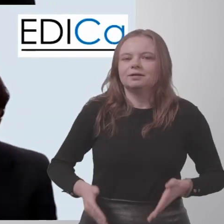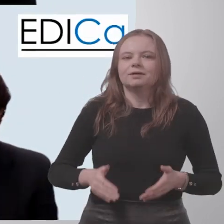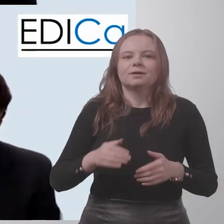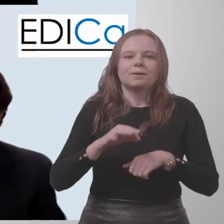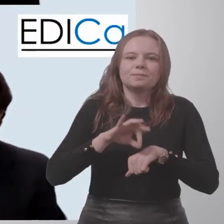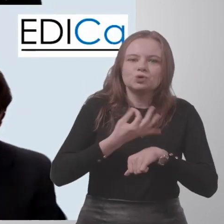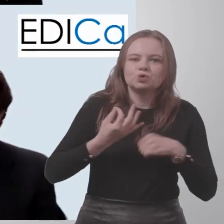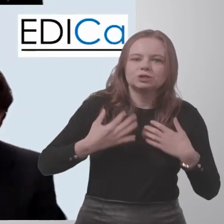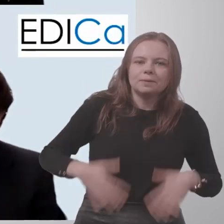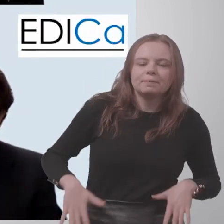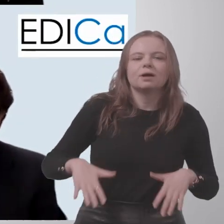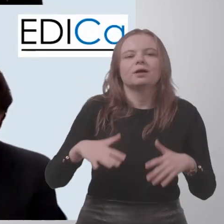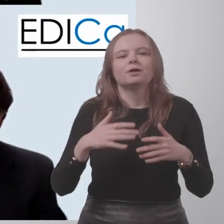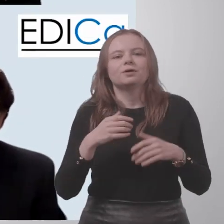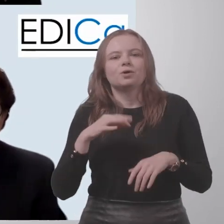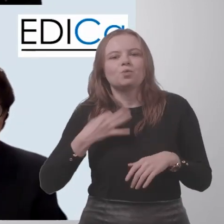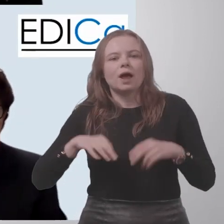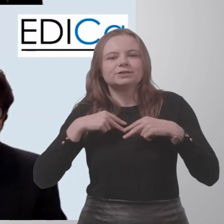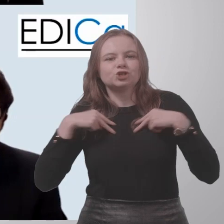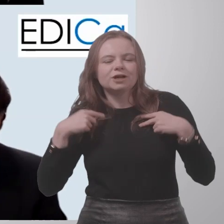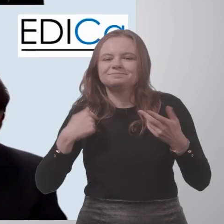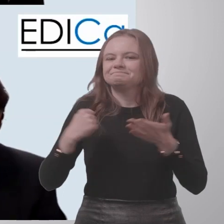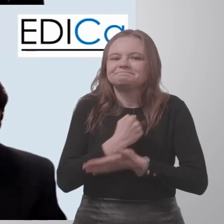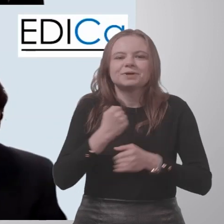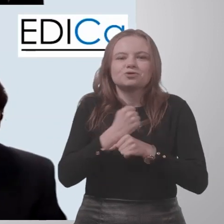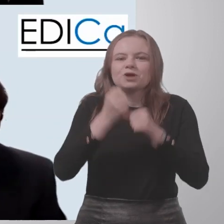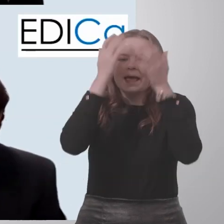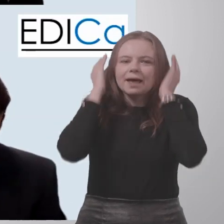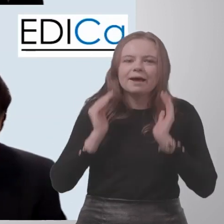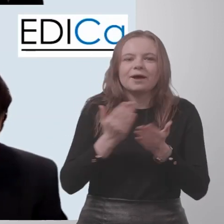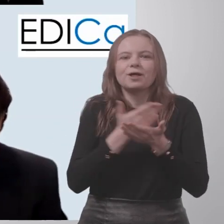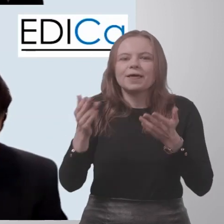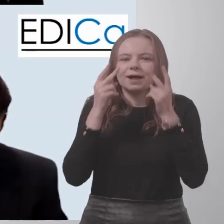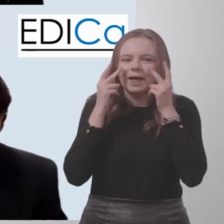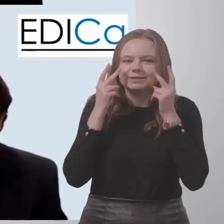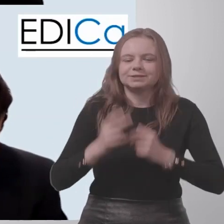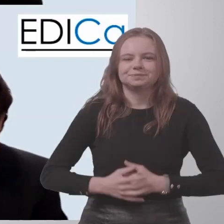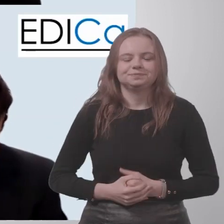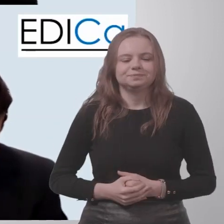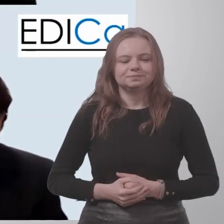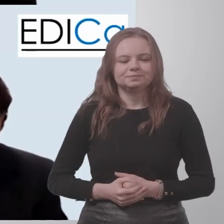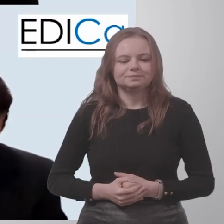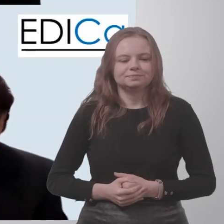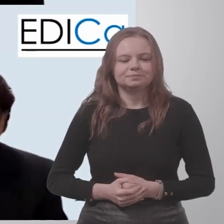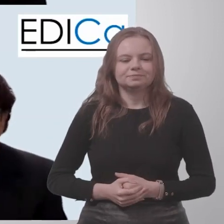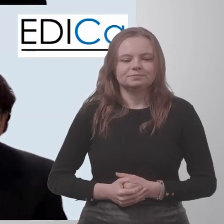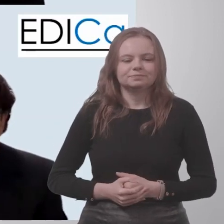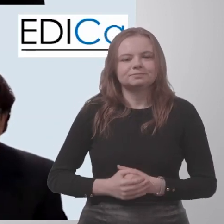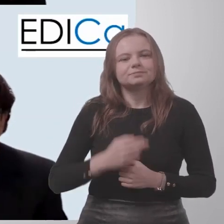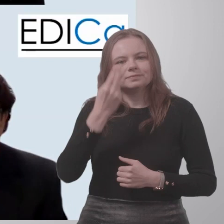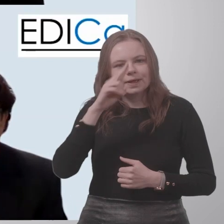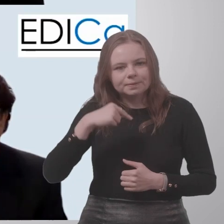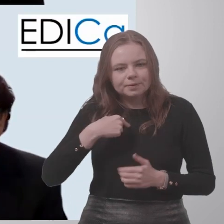a navy jumper, a white shirt, and disappointingly grey hair and transparent glasses. That's great.